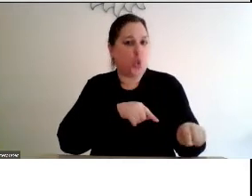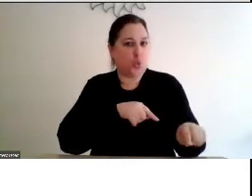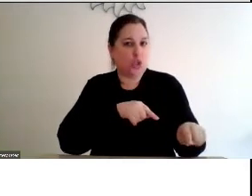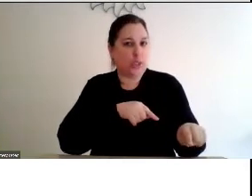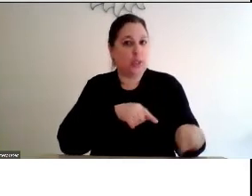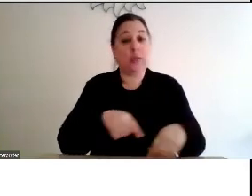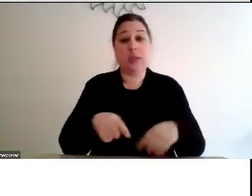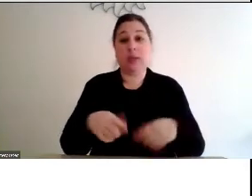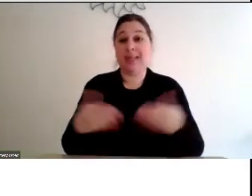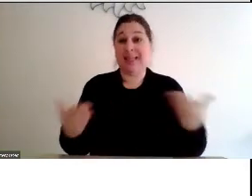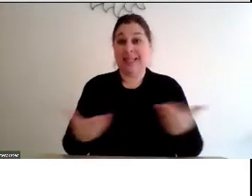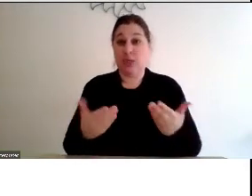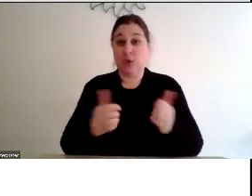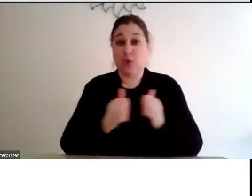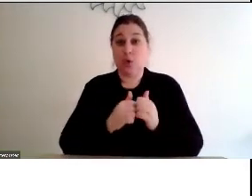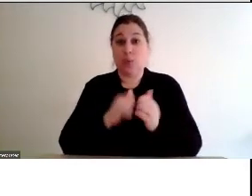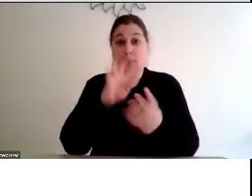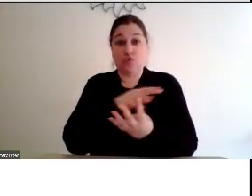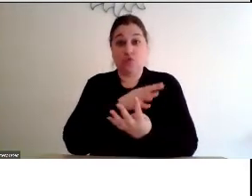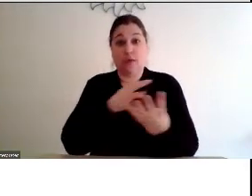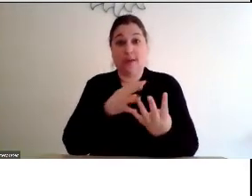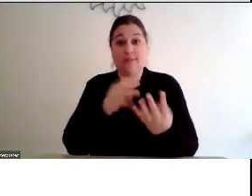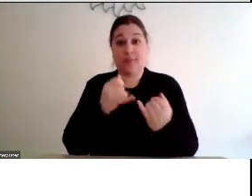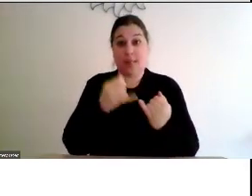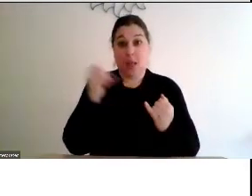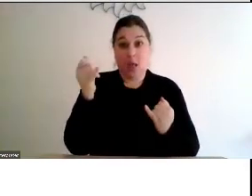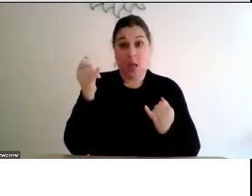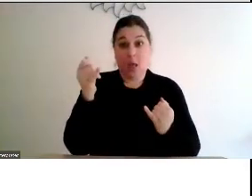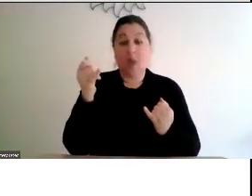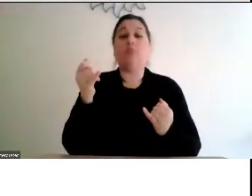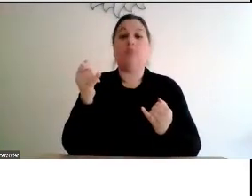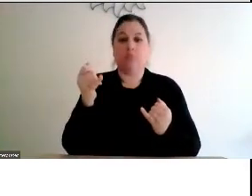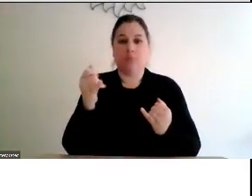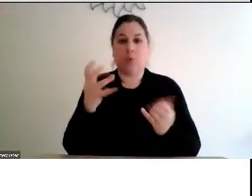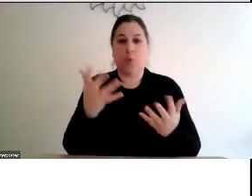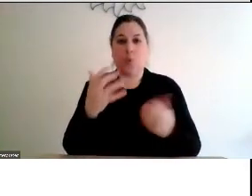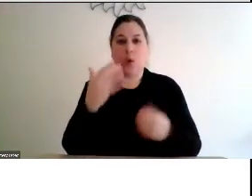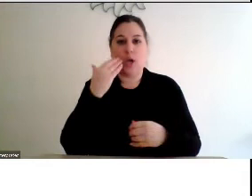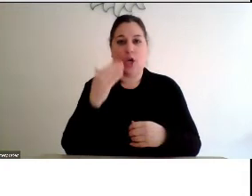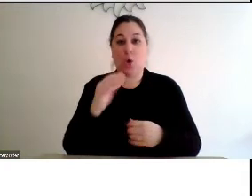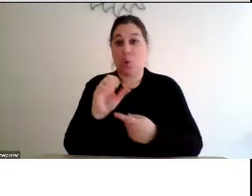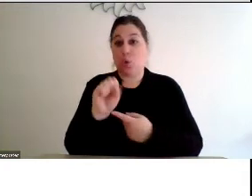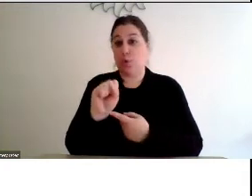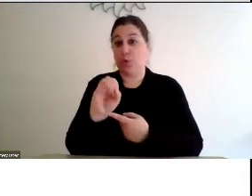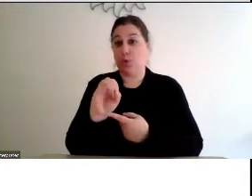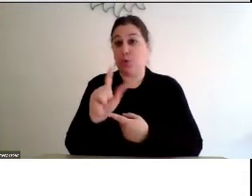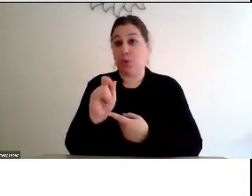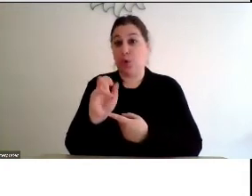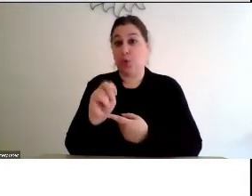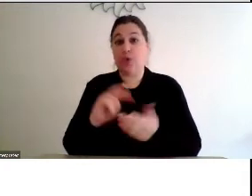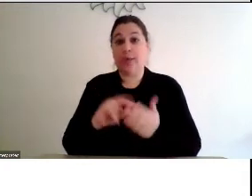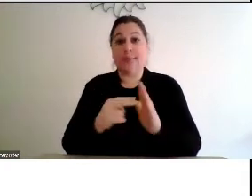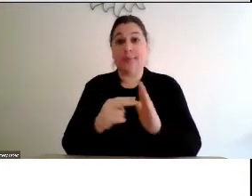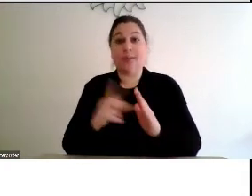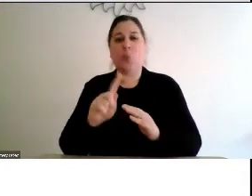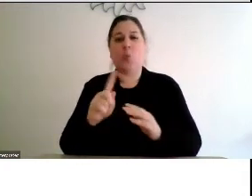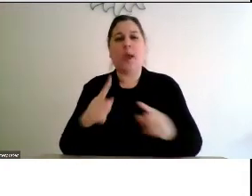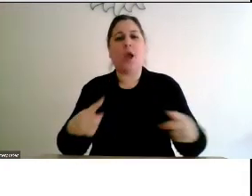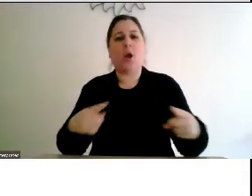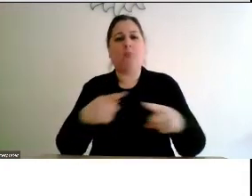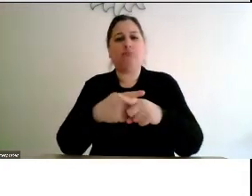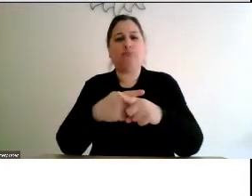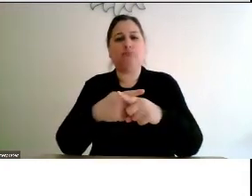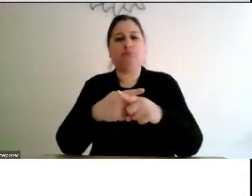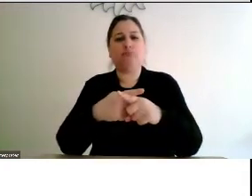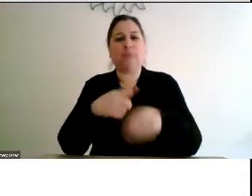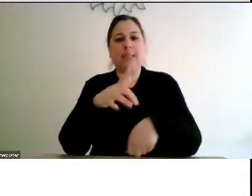point where they intersect. Our whole goal is to try to figure out if these lines